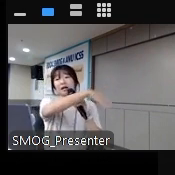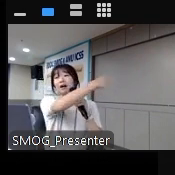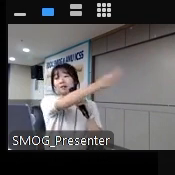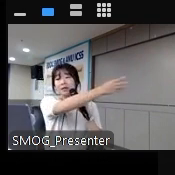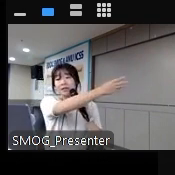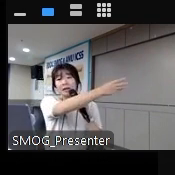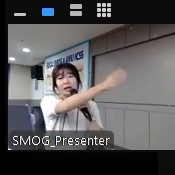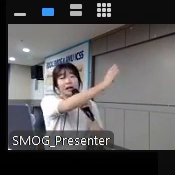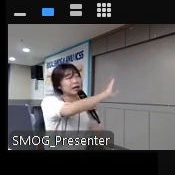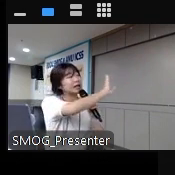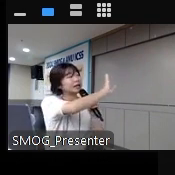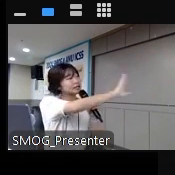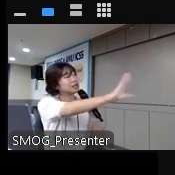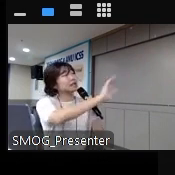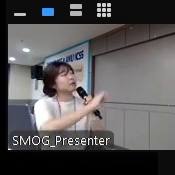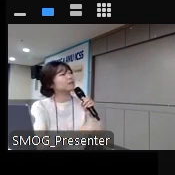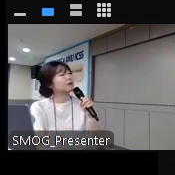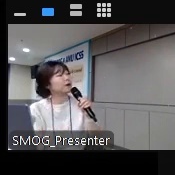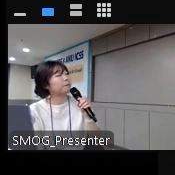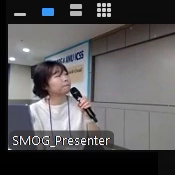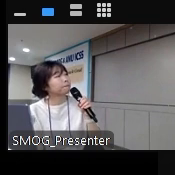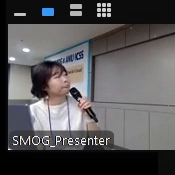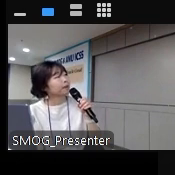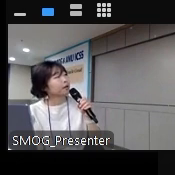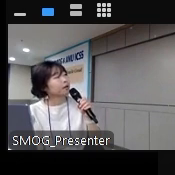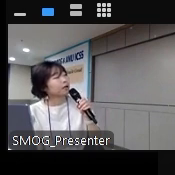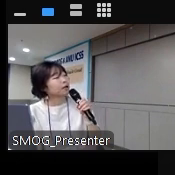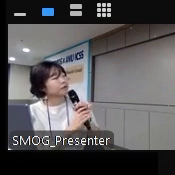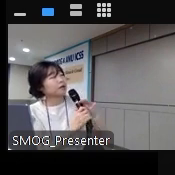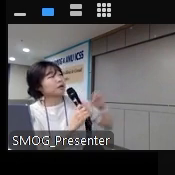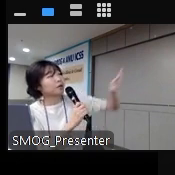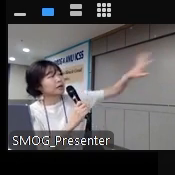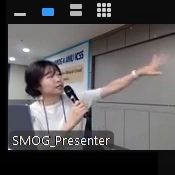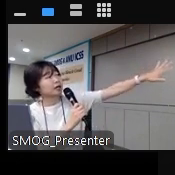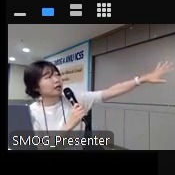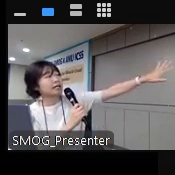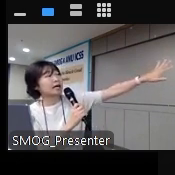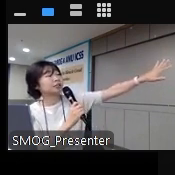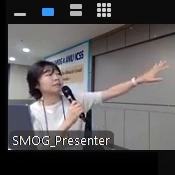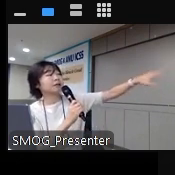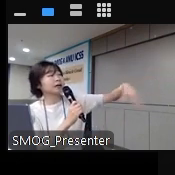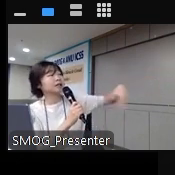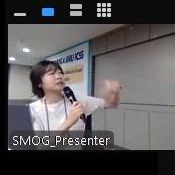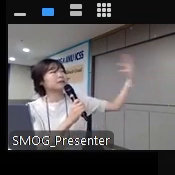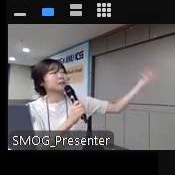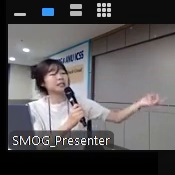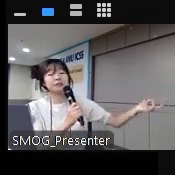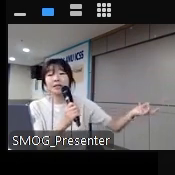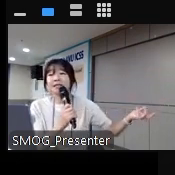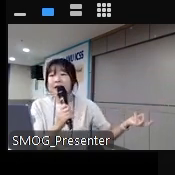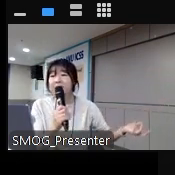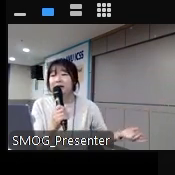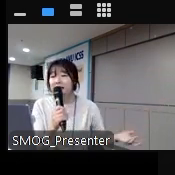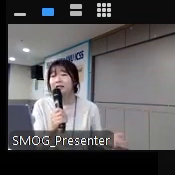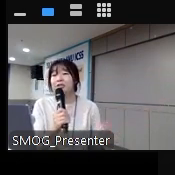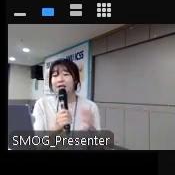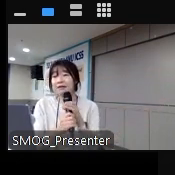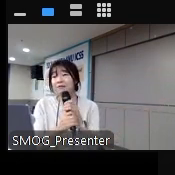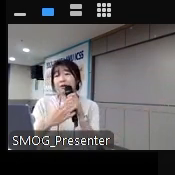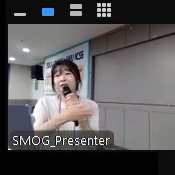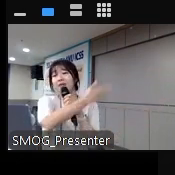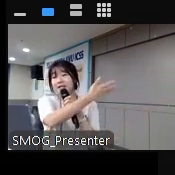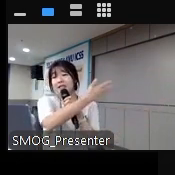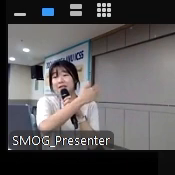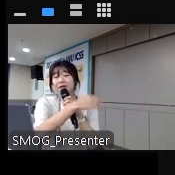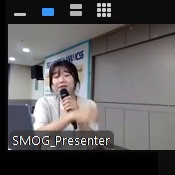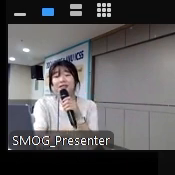is obvious, and then see if the noise here is actually because of participants not paying attention and